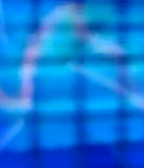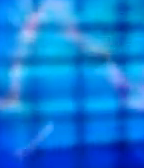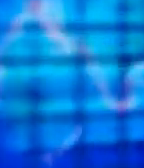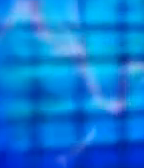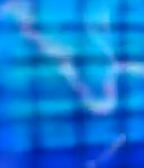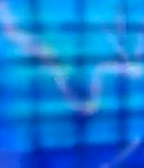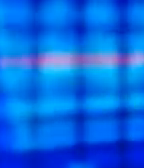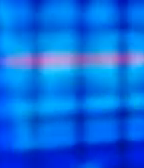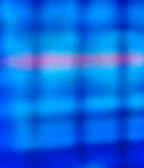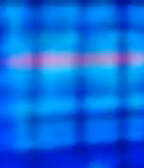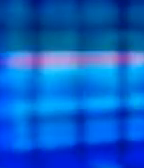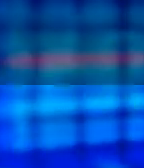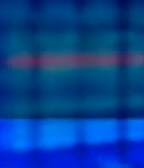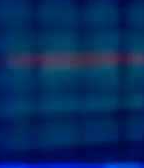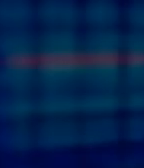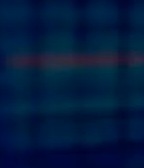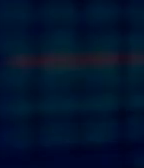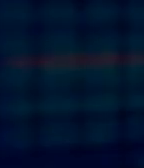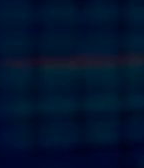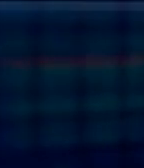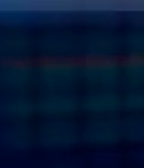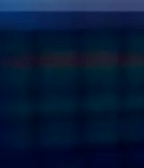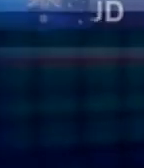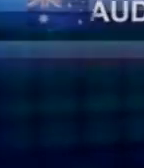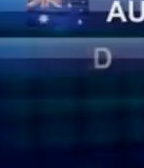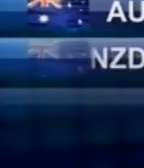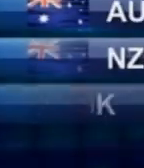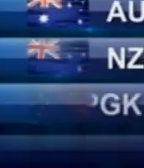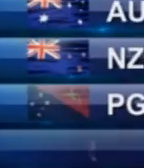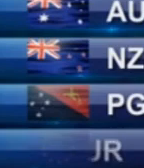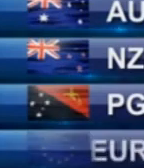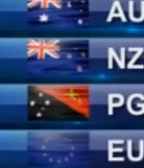Here are the local exchange rates as set early this morning.